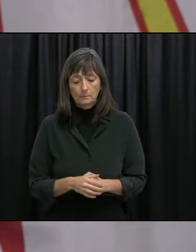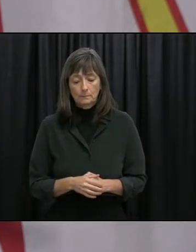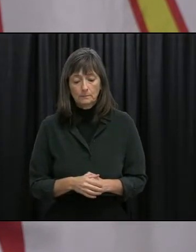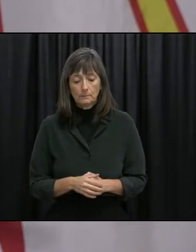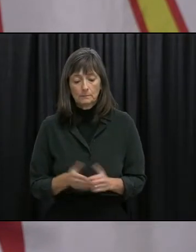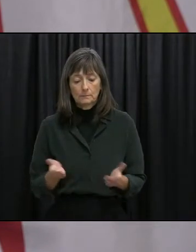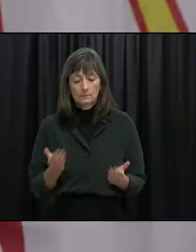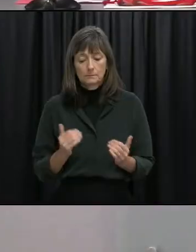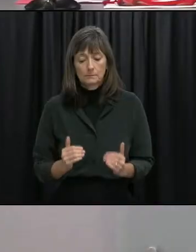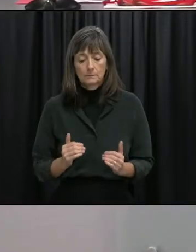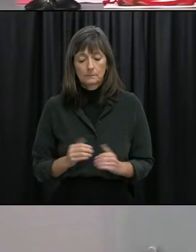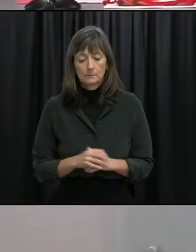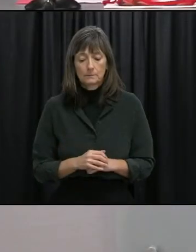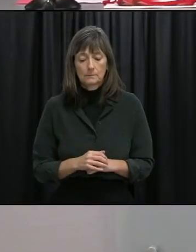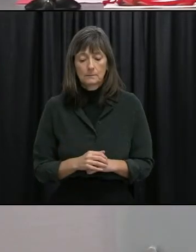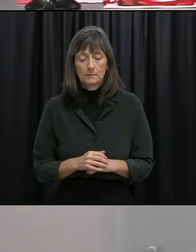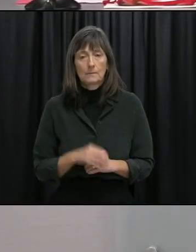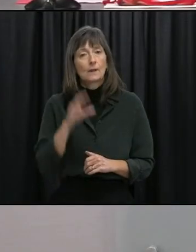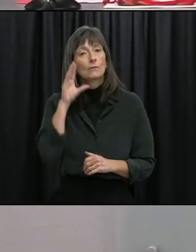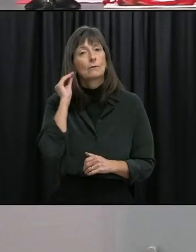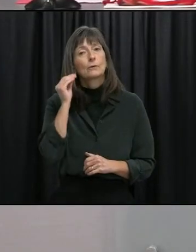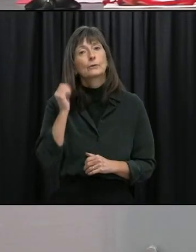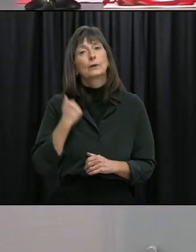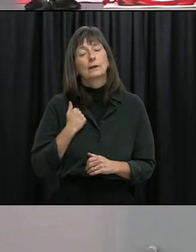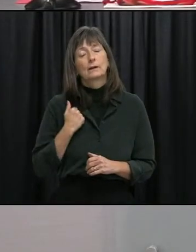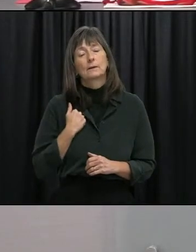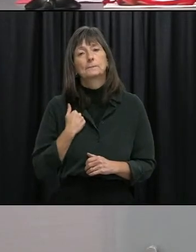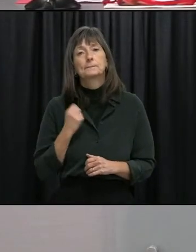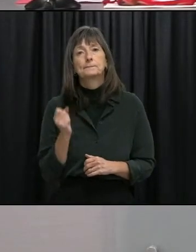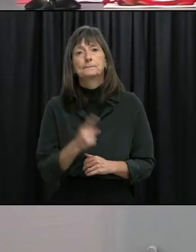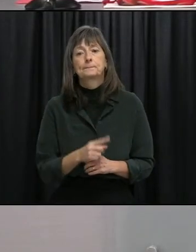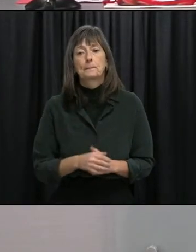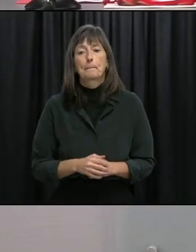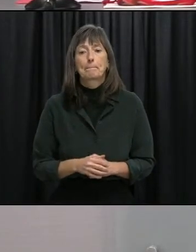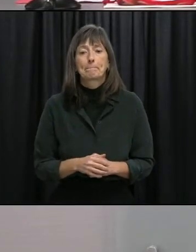Our next questions are from Patrick Butler of Radio Canada. Please go ahead.